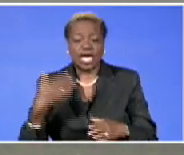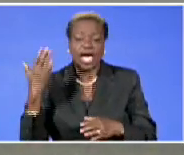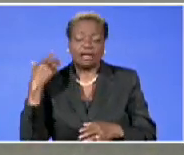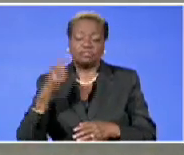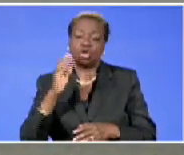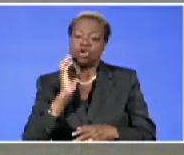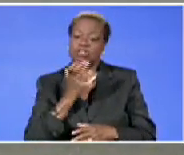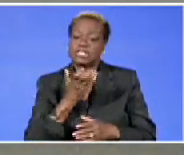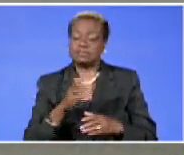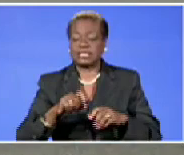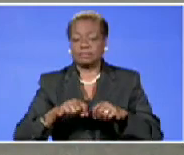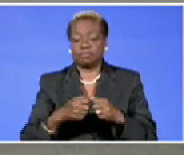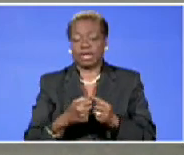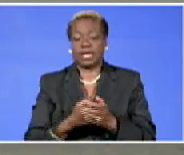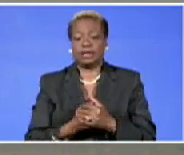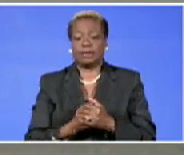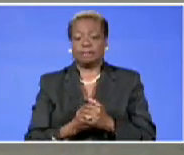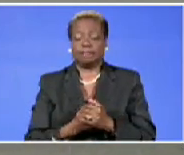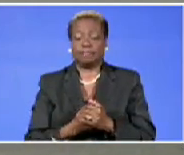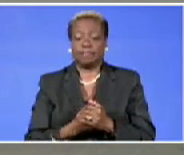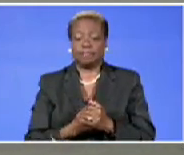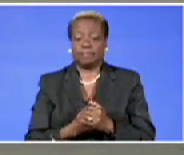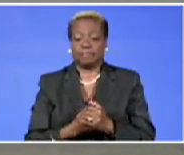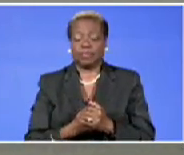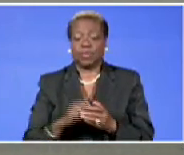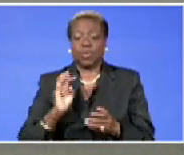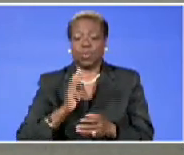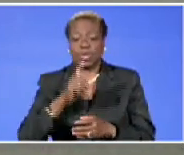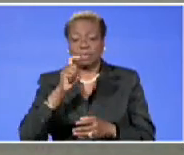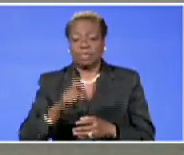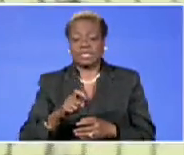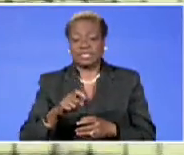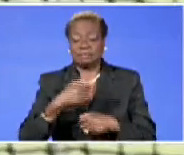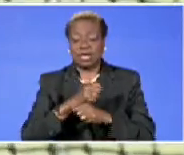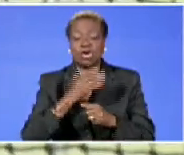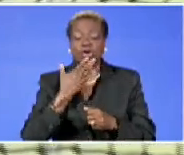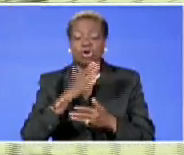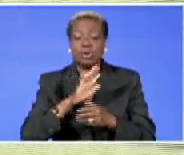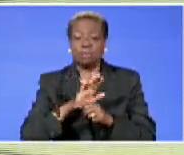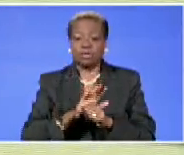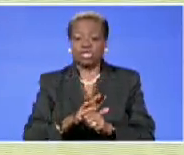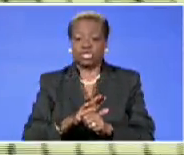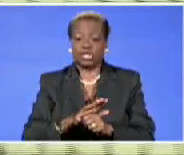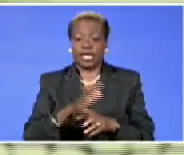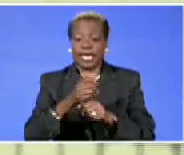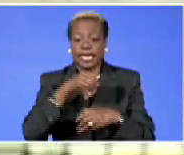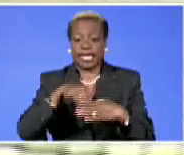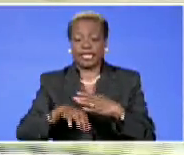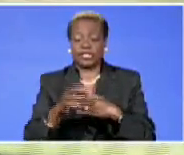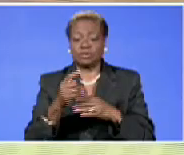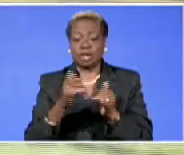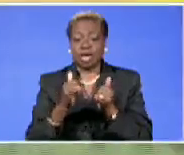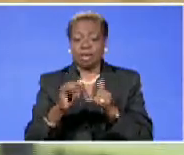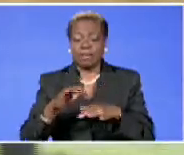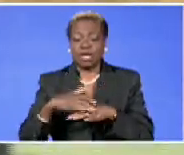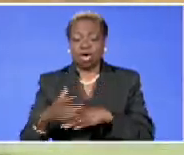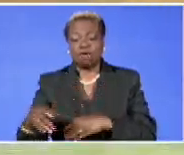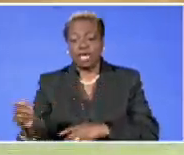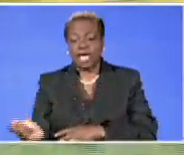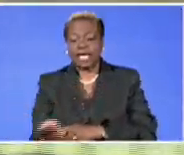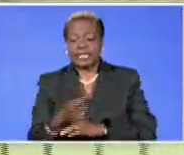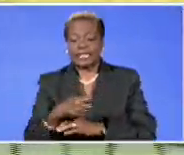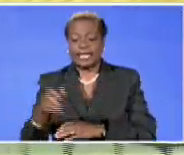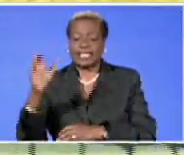hopefully, and try and make sure we make a good push to get into the playoffs. The college tennis season getting ready to resume in short order.